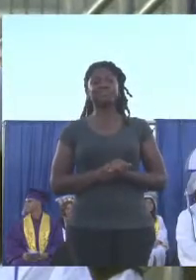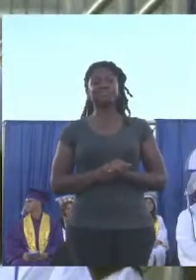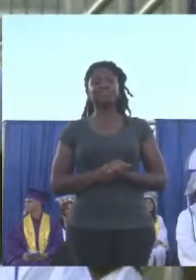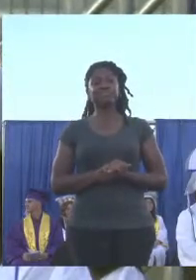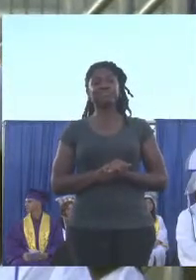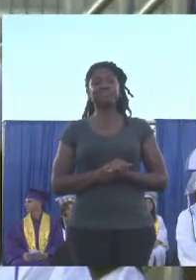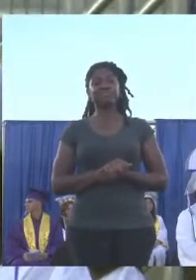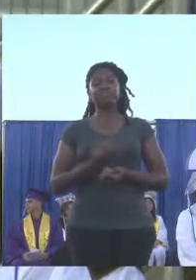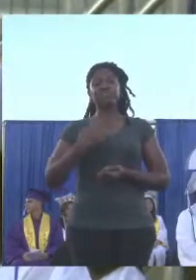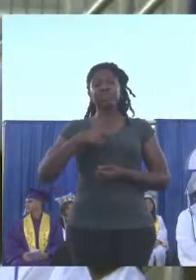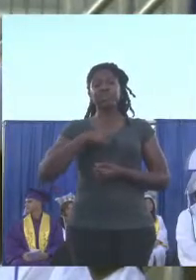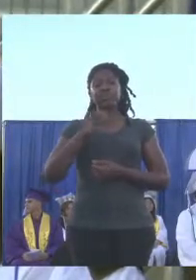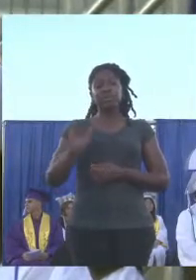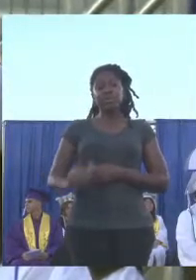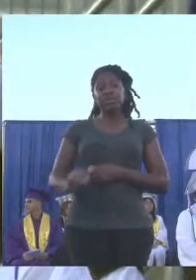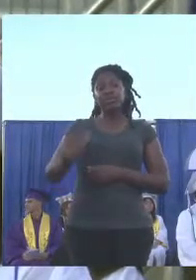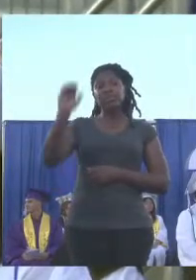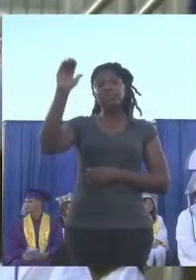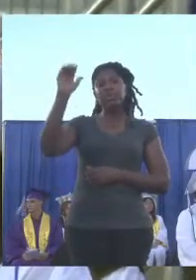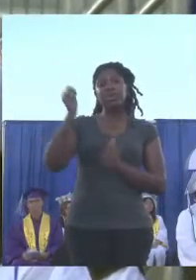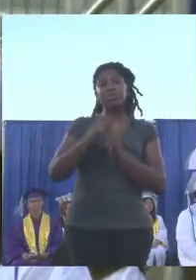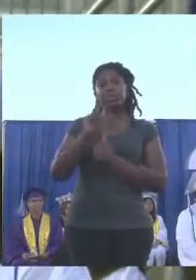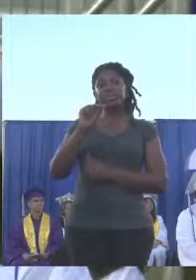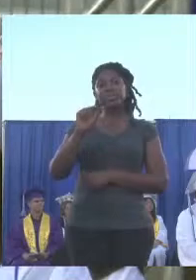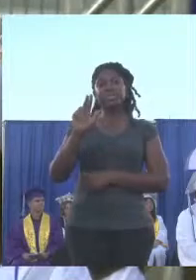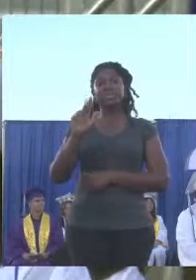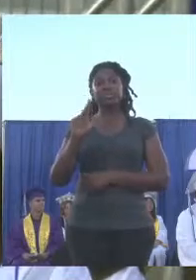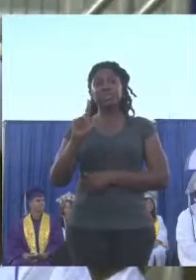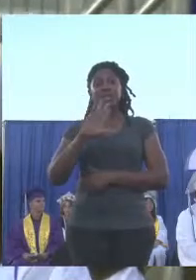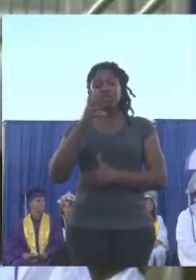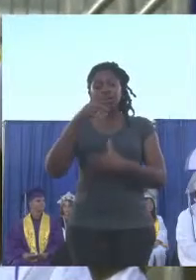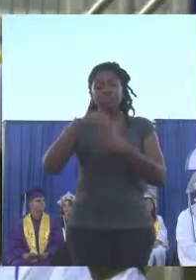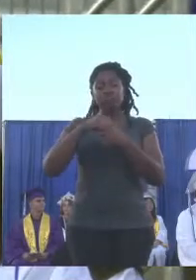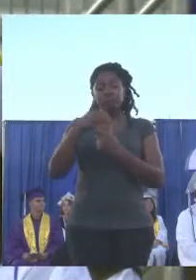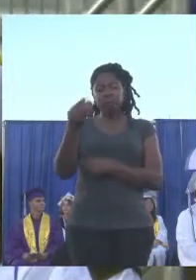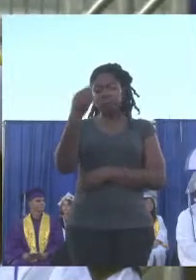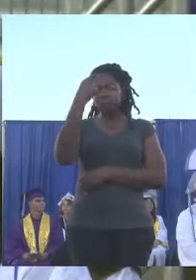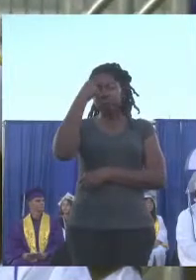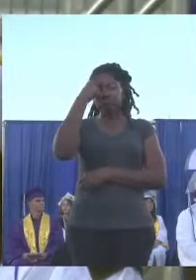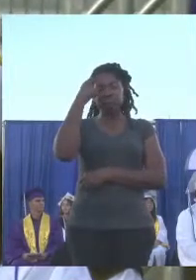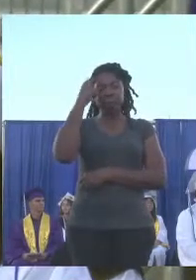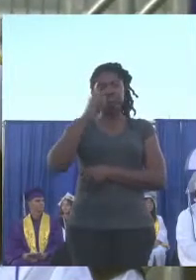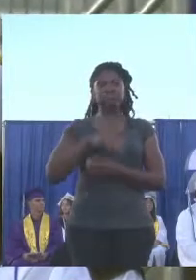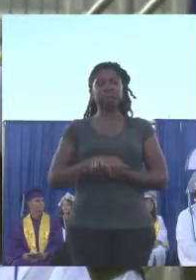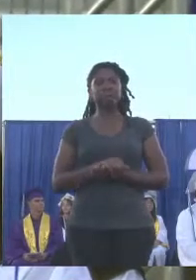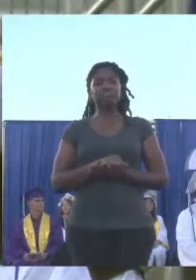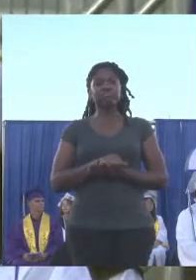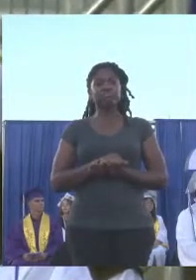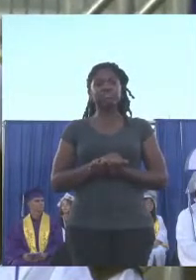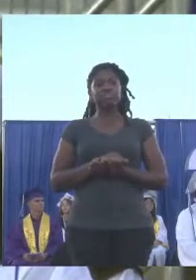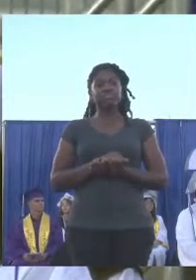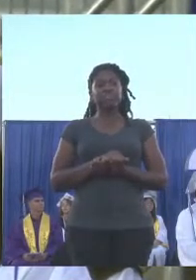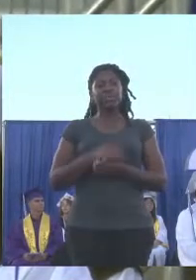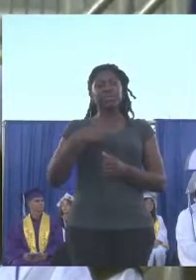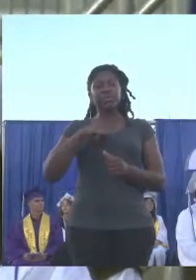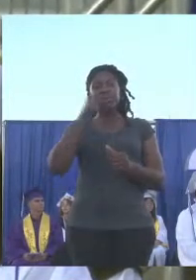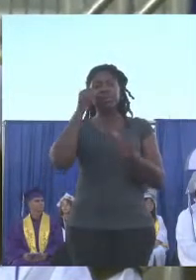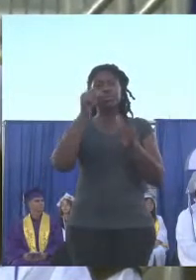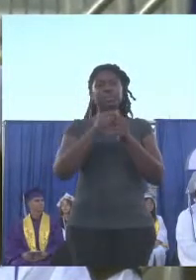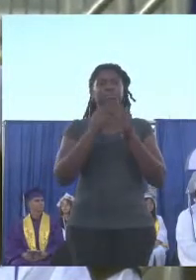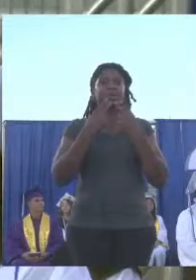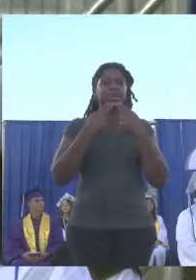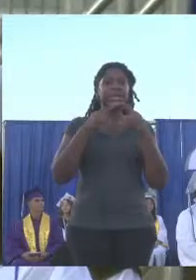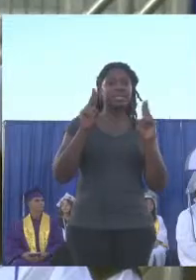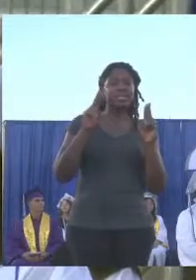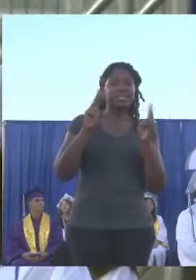We grew up with 2023 engraved in our minds, a reminder of our innocence, a